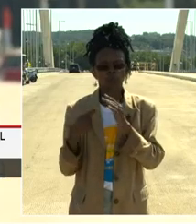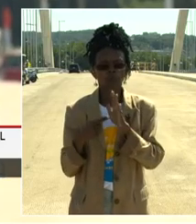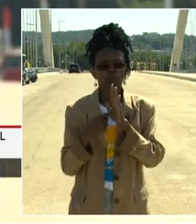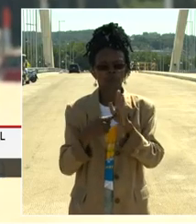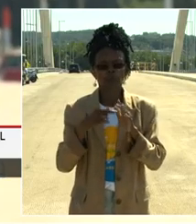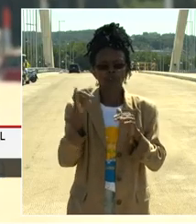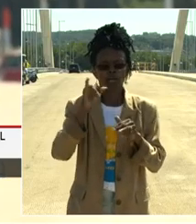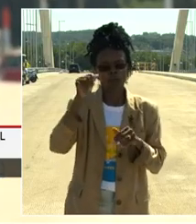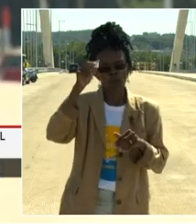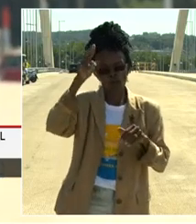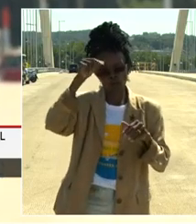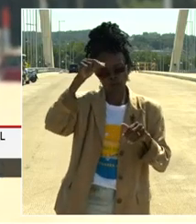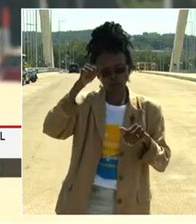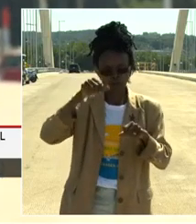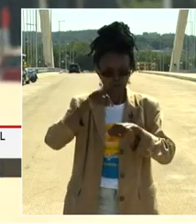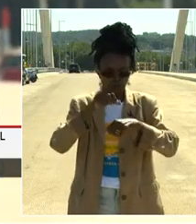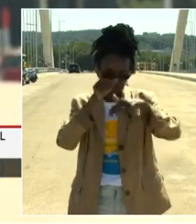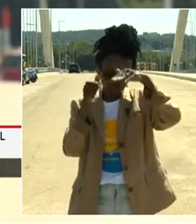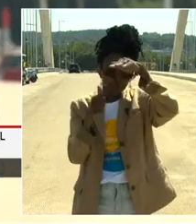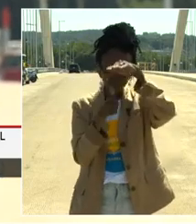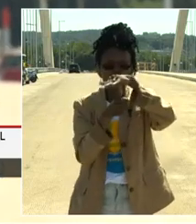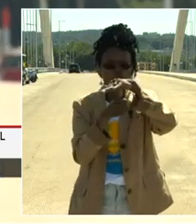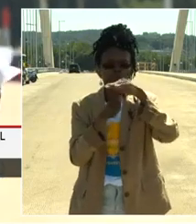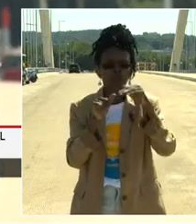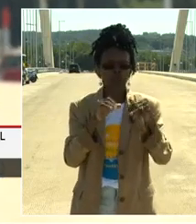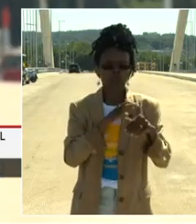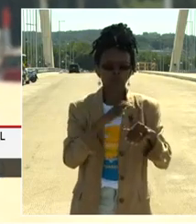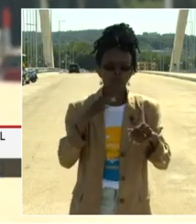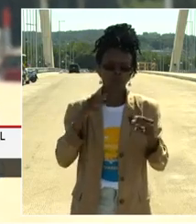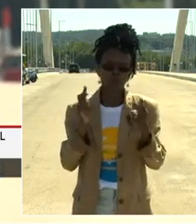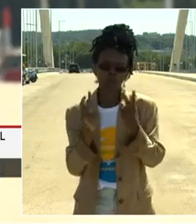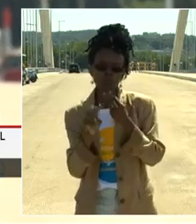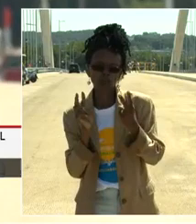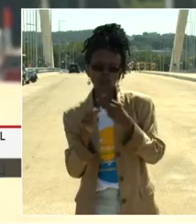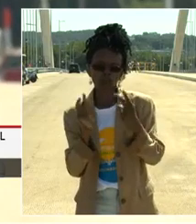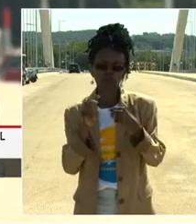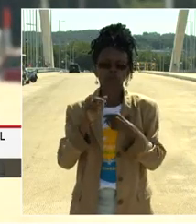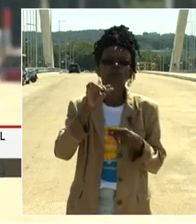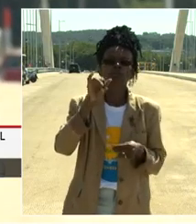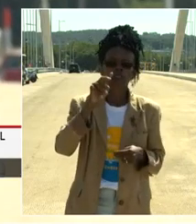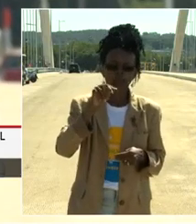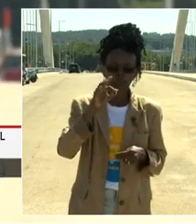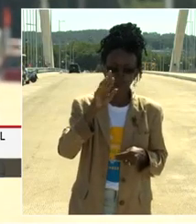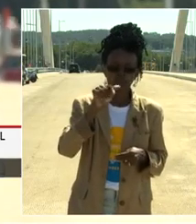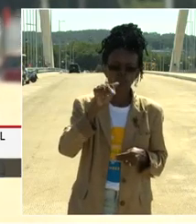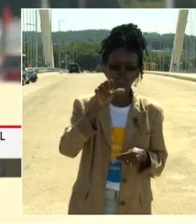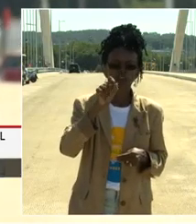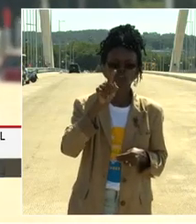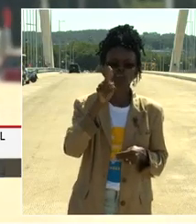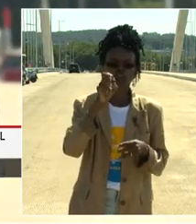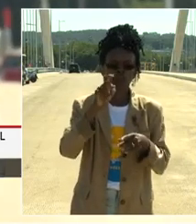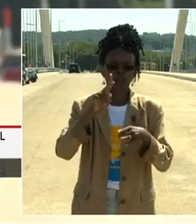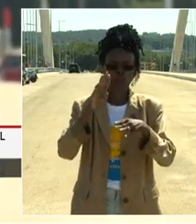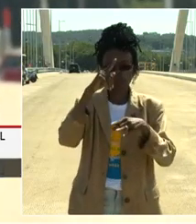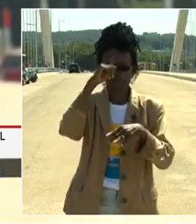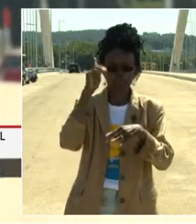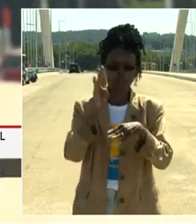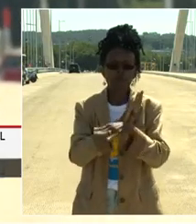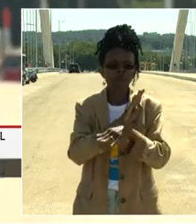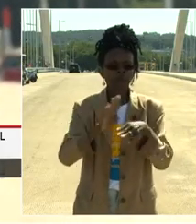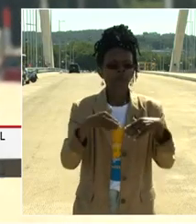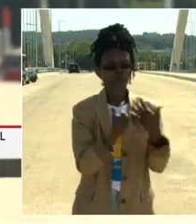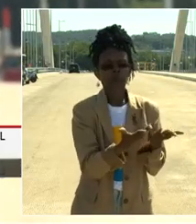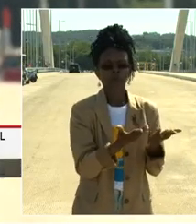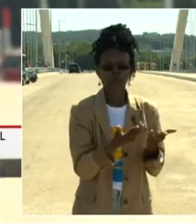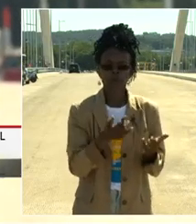Chair of Highways and Infrastructure to get the funding in the House. But that was no